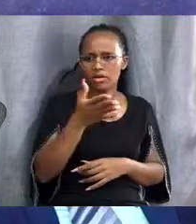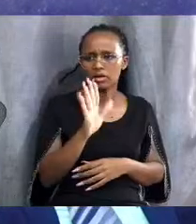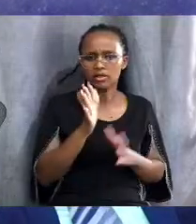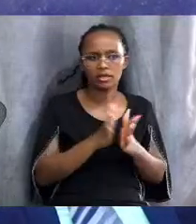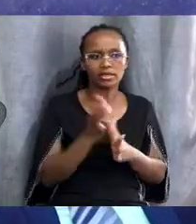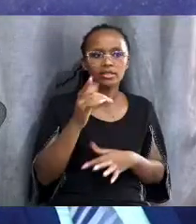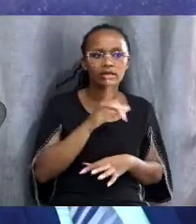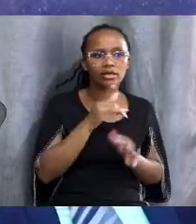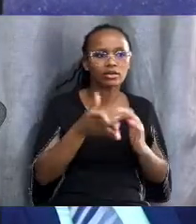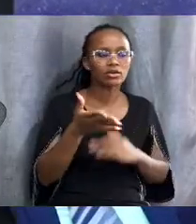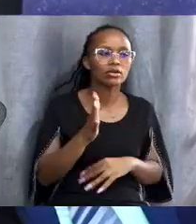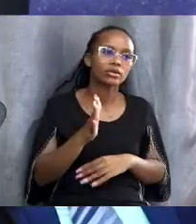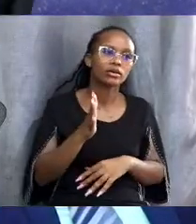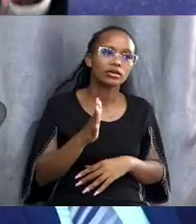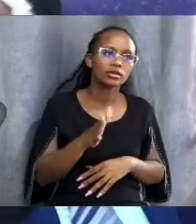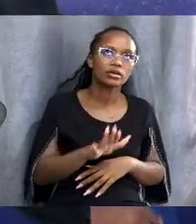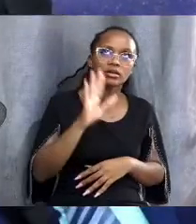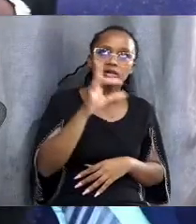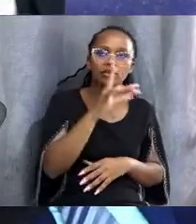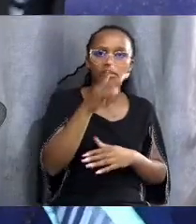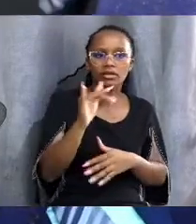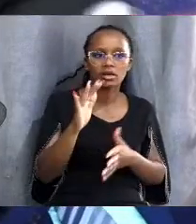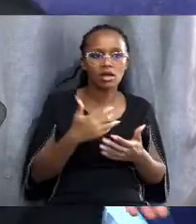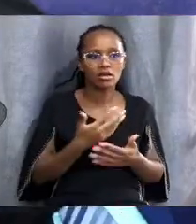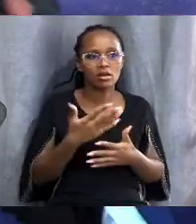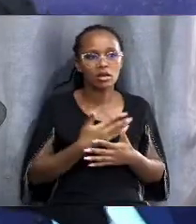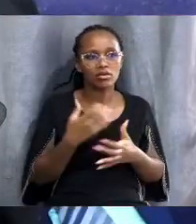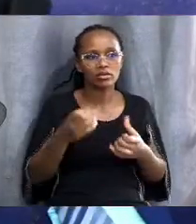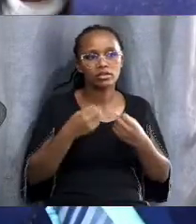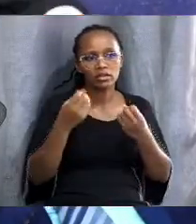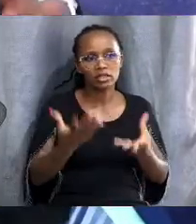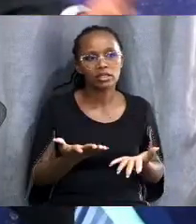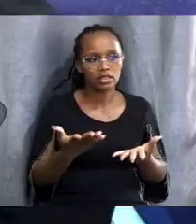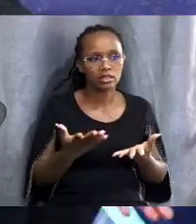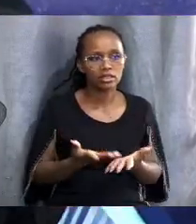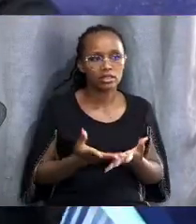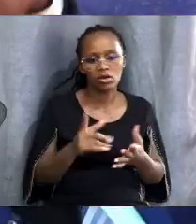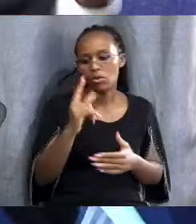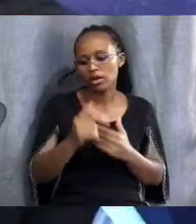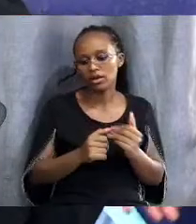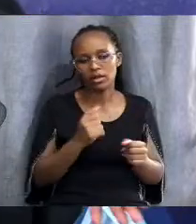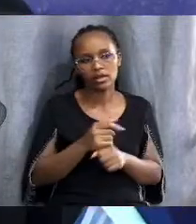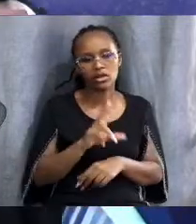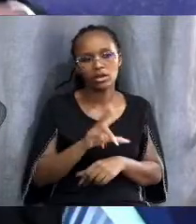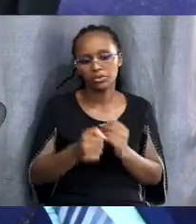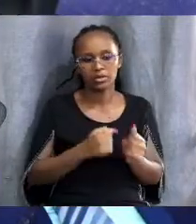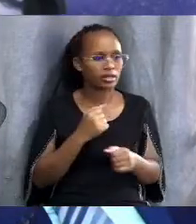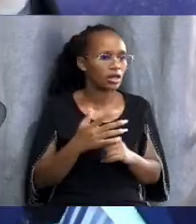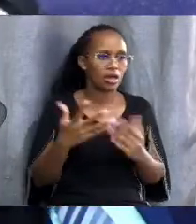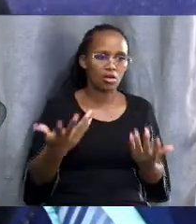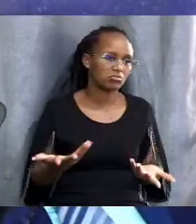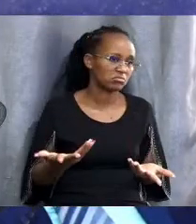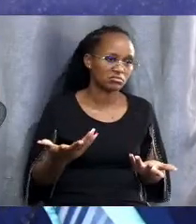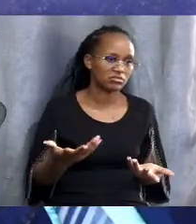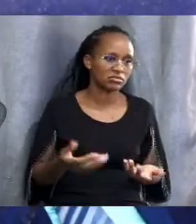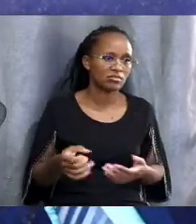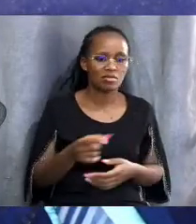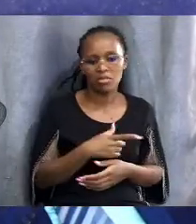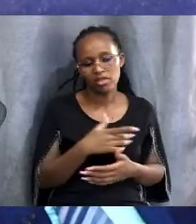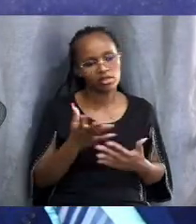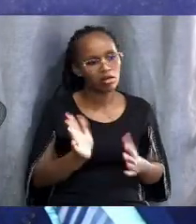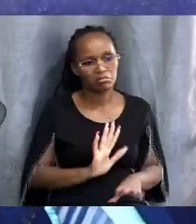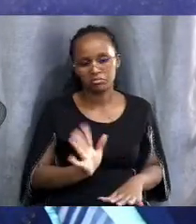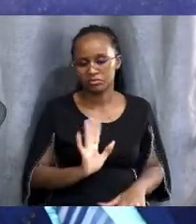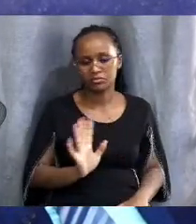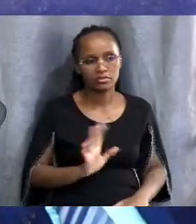makabia kwera gai. We mwadhani kavotagi age tuheire. Gukira mwena mwaka mwe kana miaka ere kana mieli.